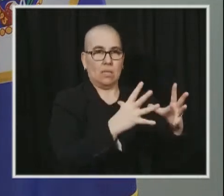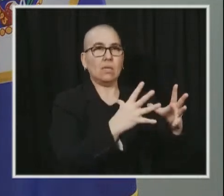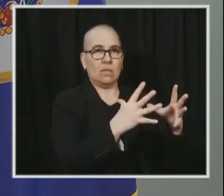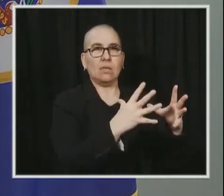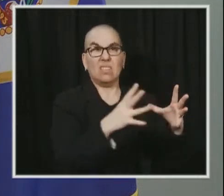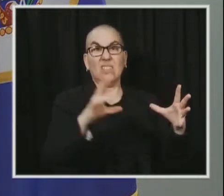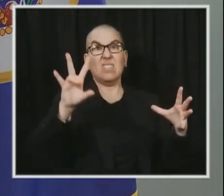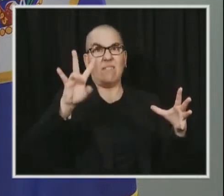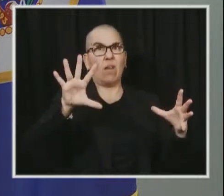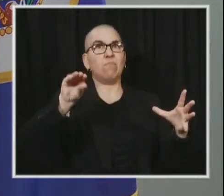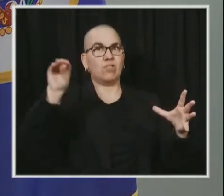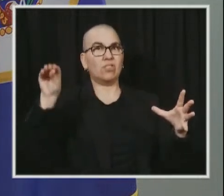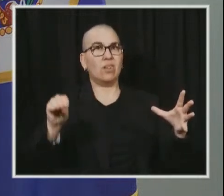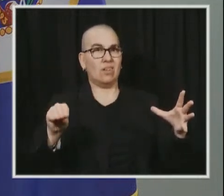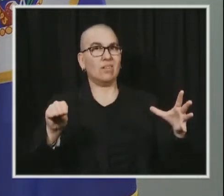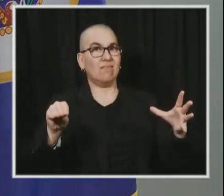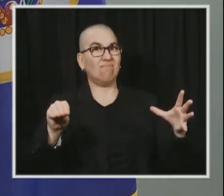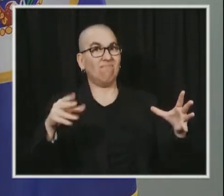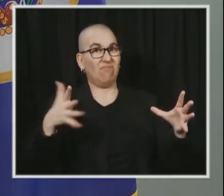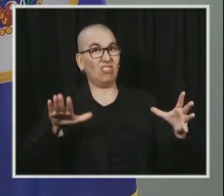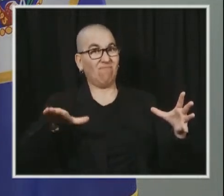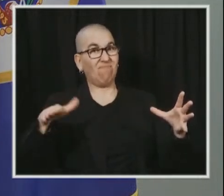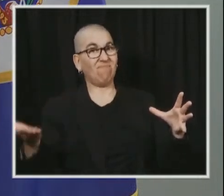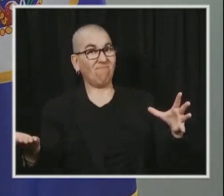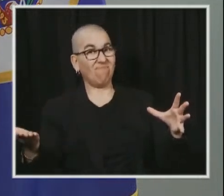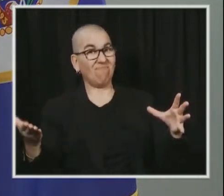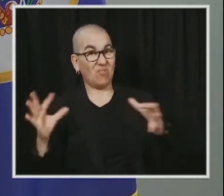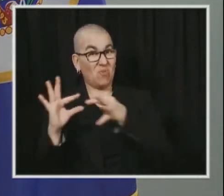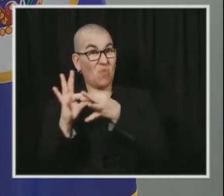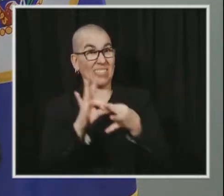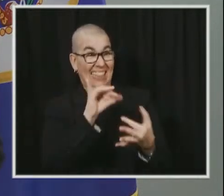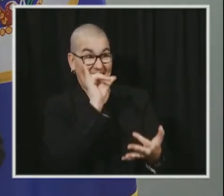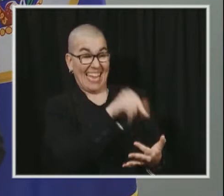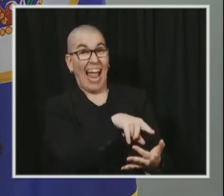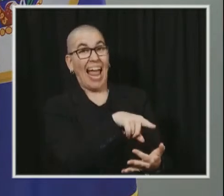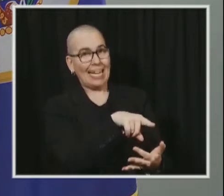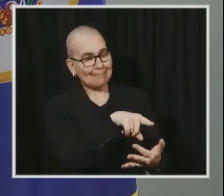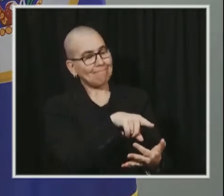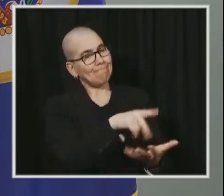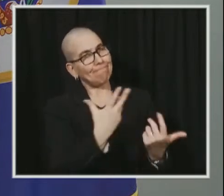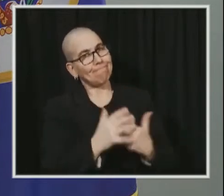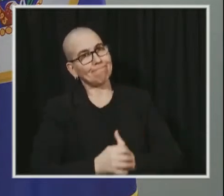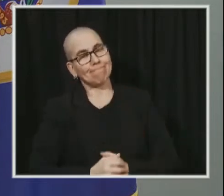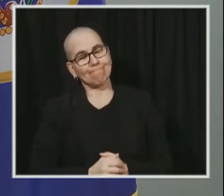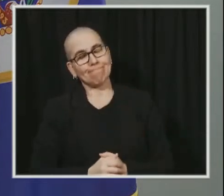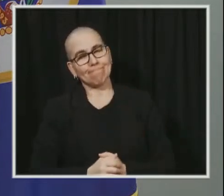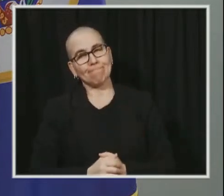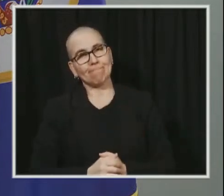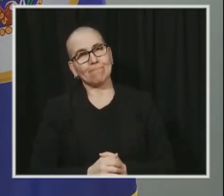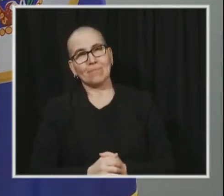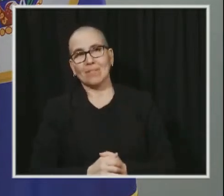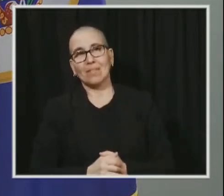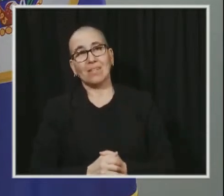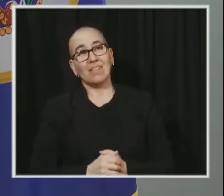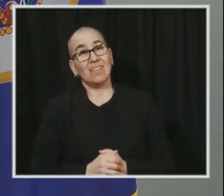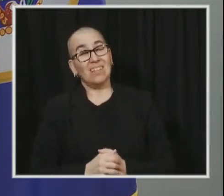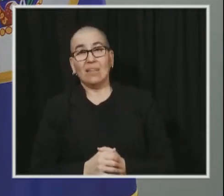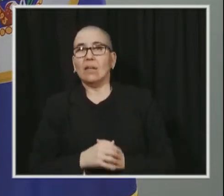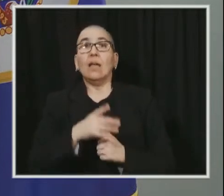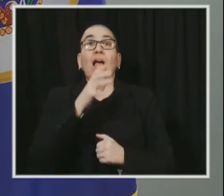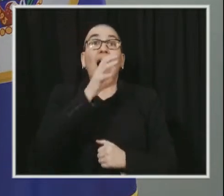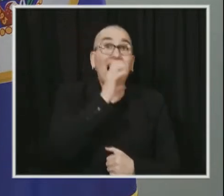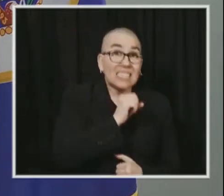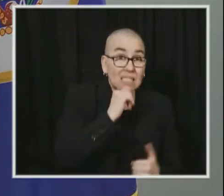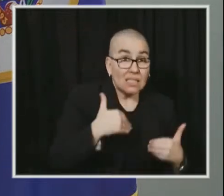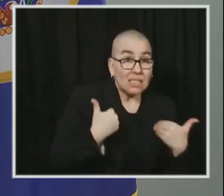75% of the deaths in Minnesota have been associated with these conditions. So with the combination of age and conditions, we are talking